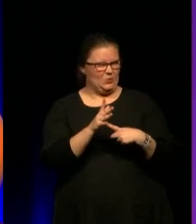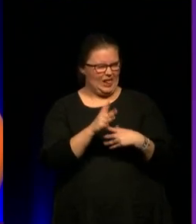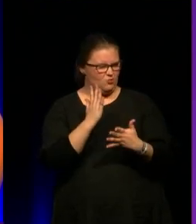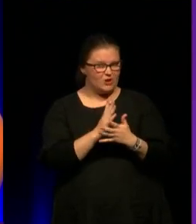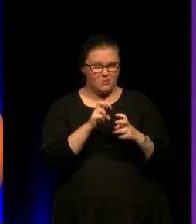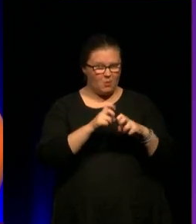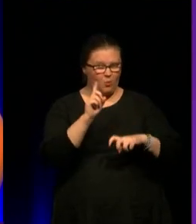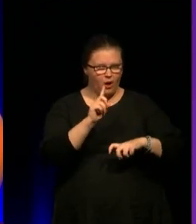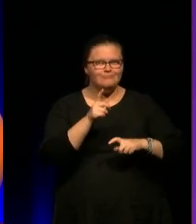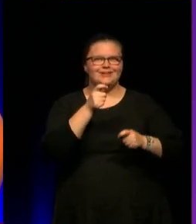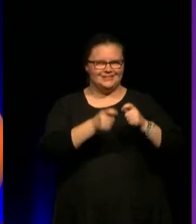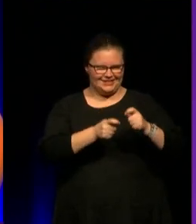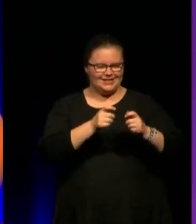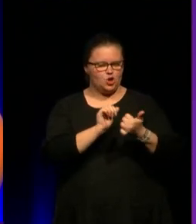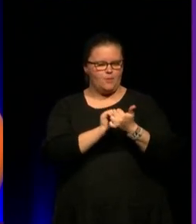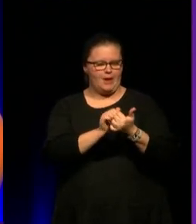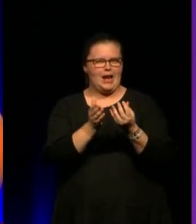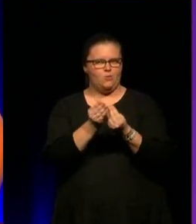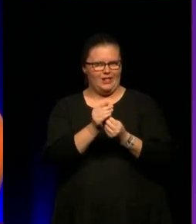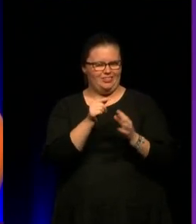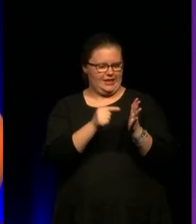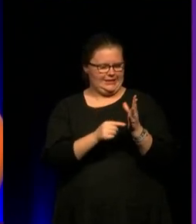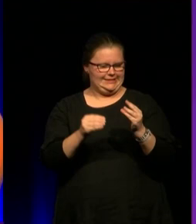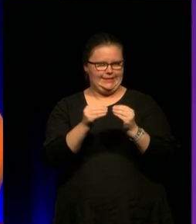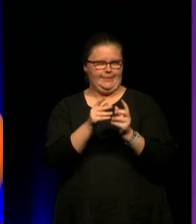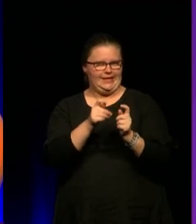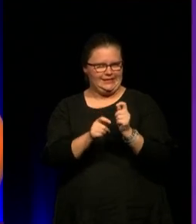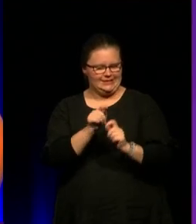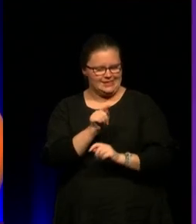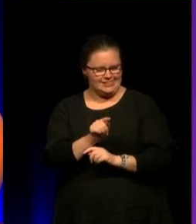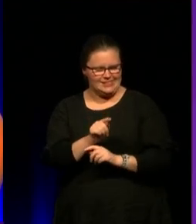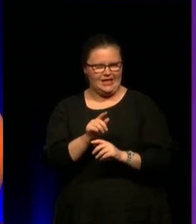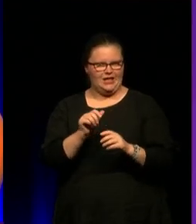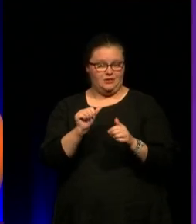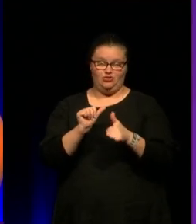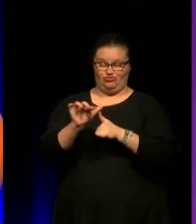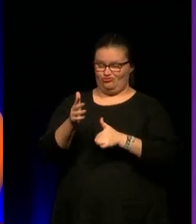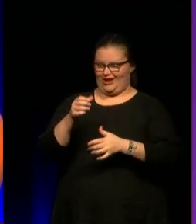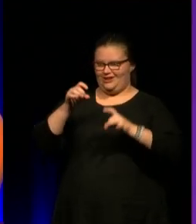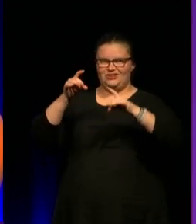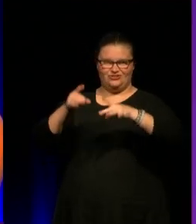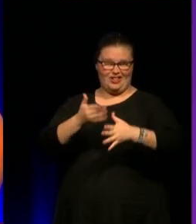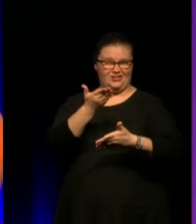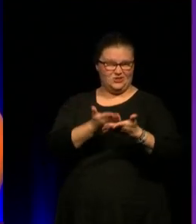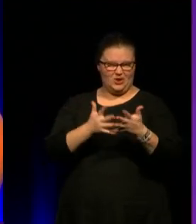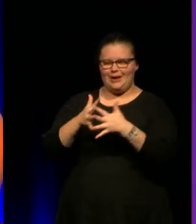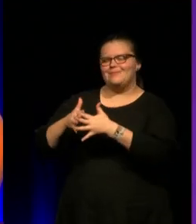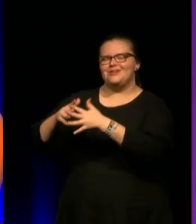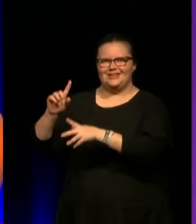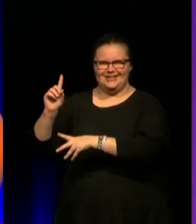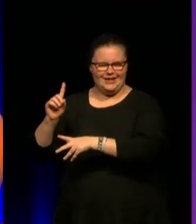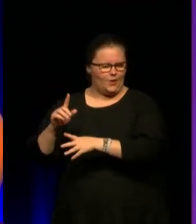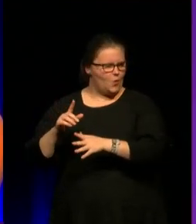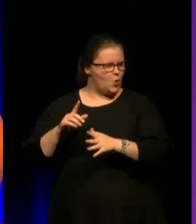so we've partnered up with the most successful TB test called, which is actually a great Aussie story, now owned by an American business called